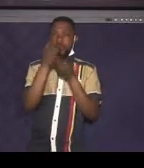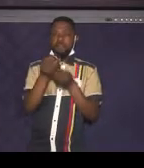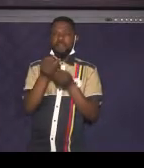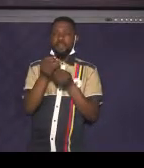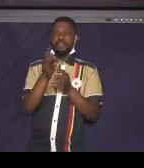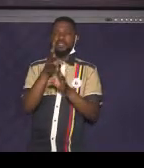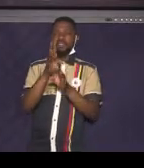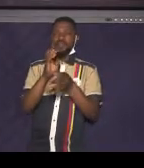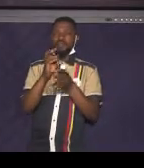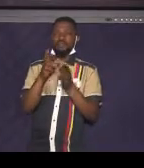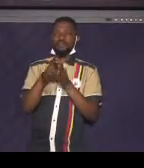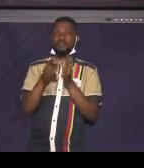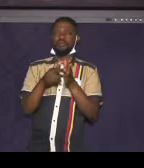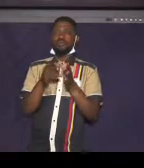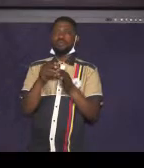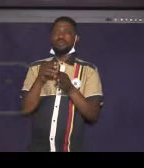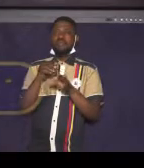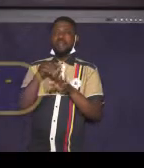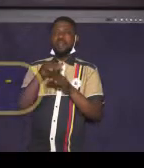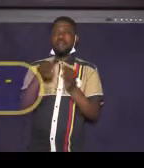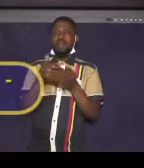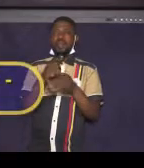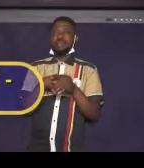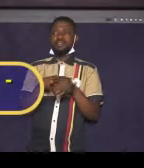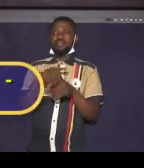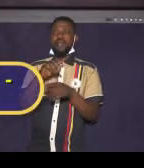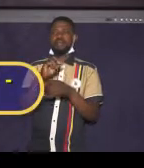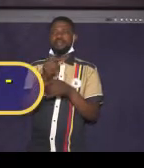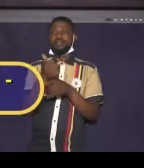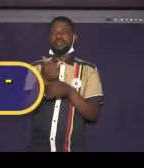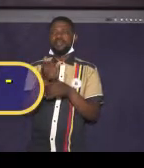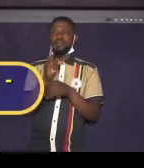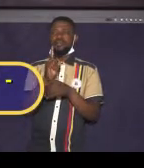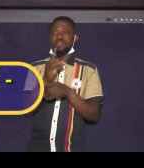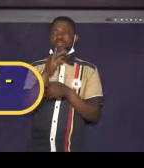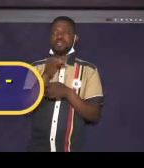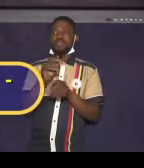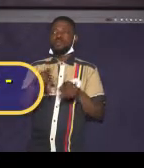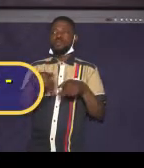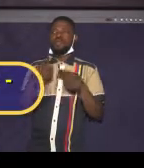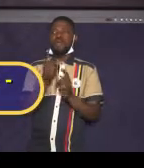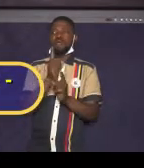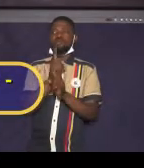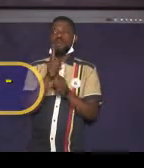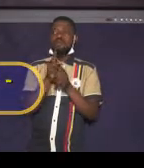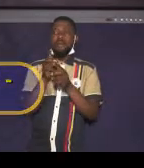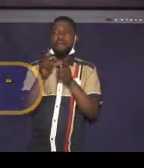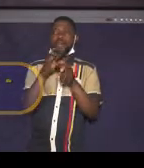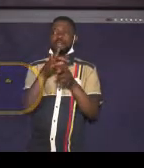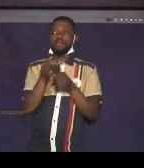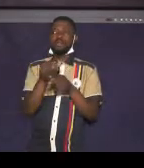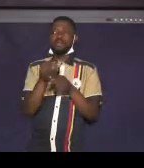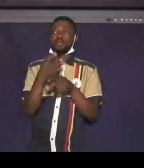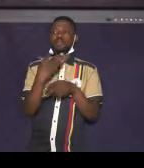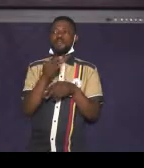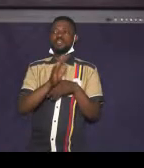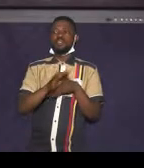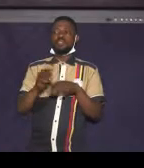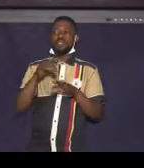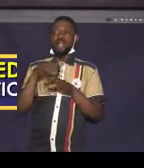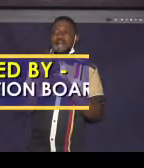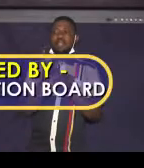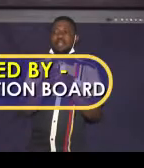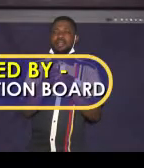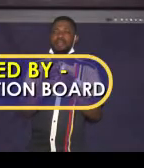at all times. Next one is provide proper monitoring of children at the pool and playgrounds. It's very important